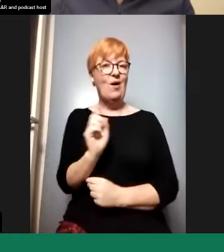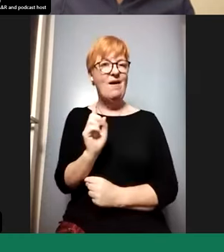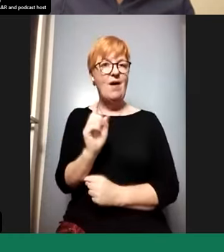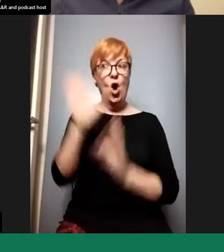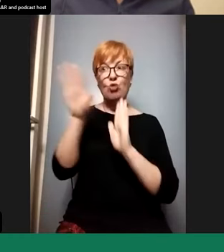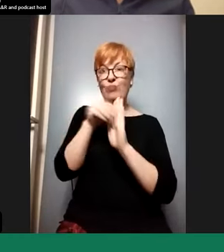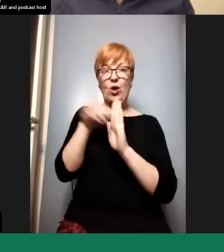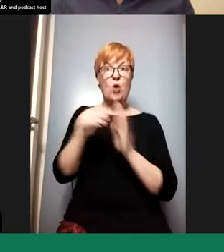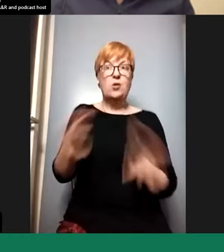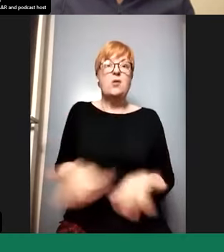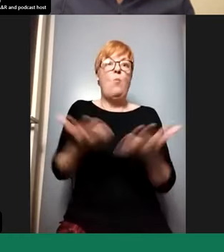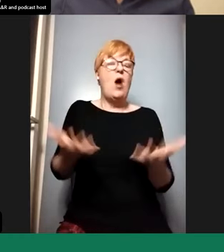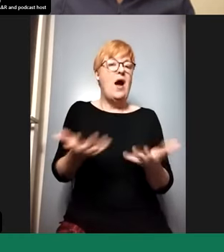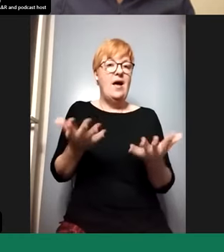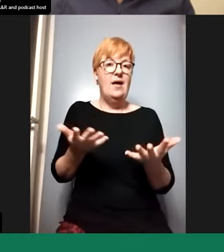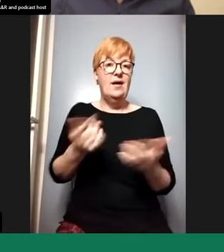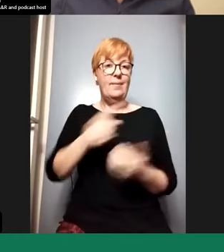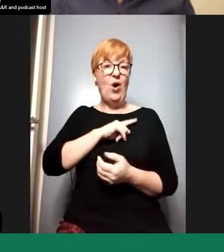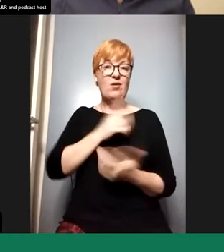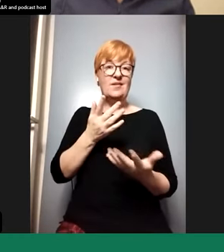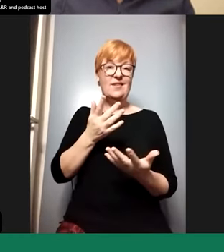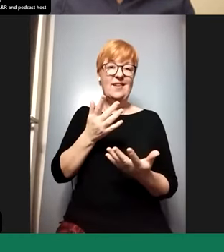somewhere. Otherwise, you know, as Pearl says,